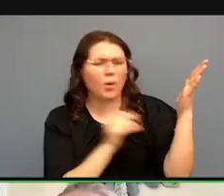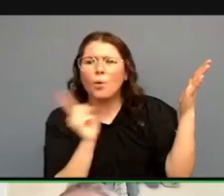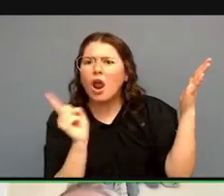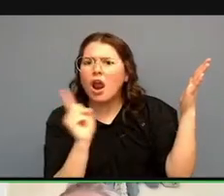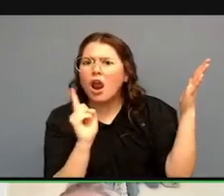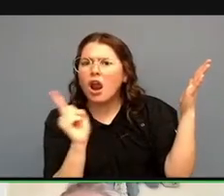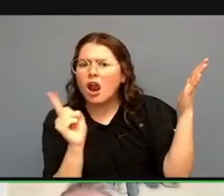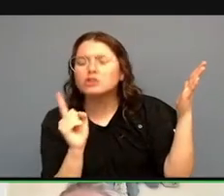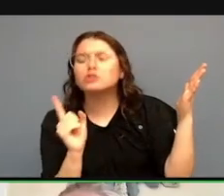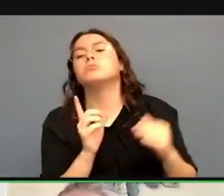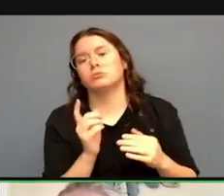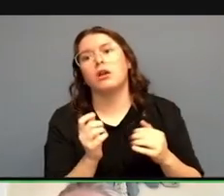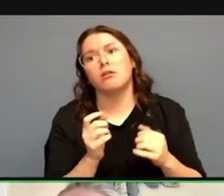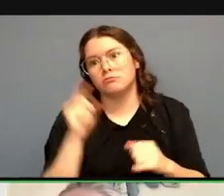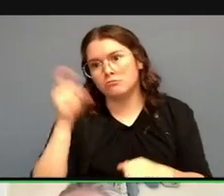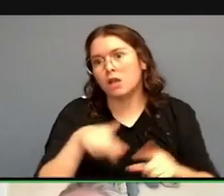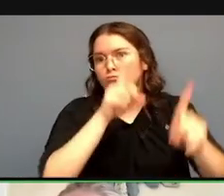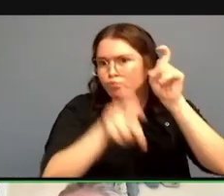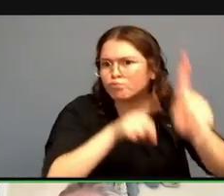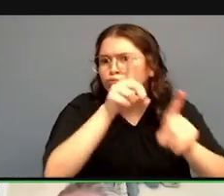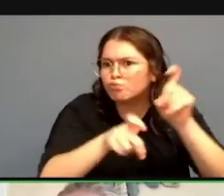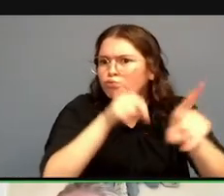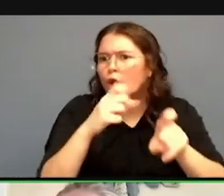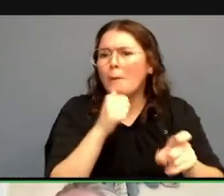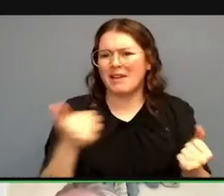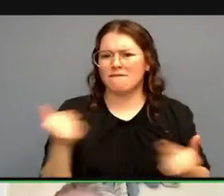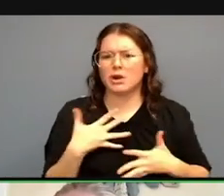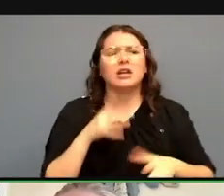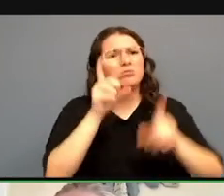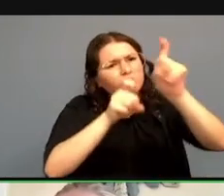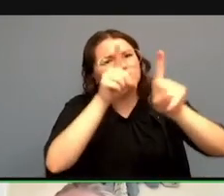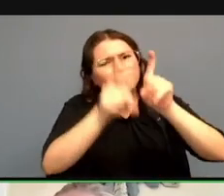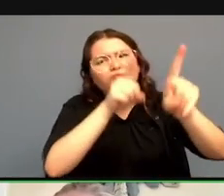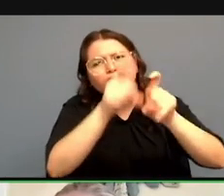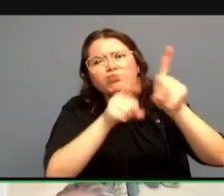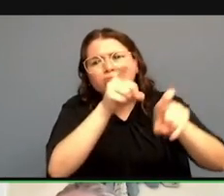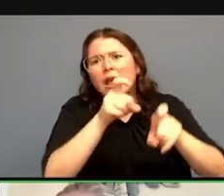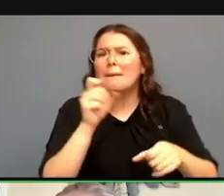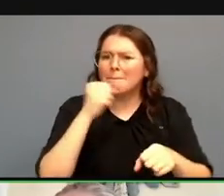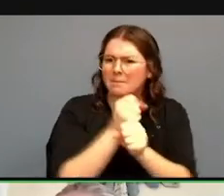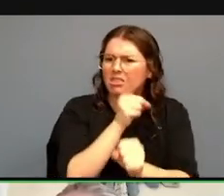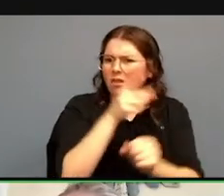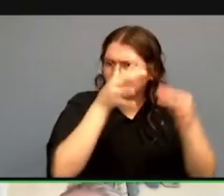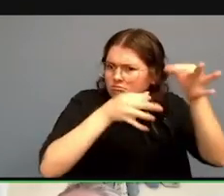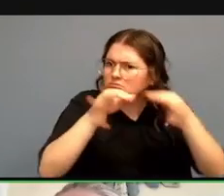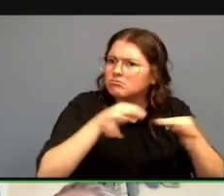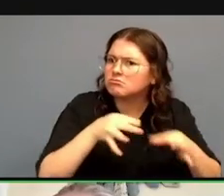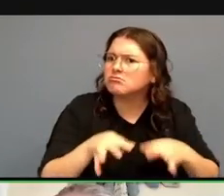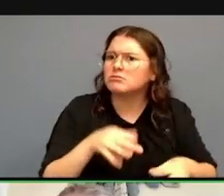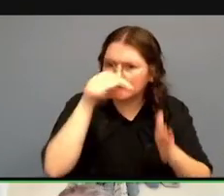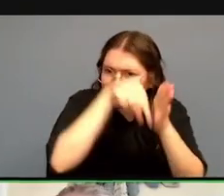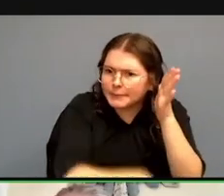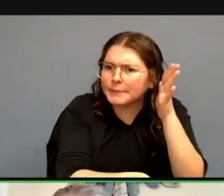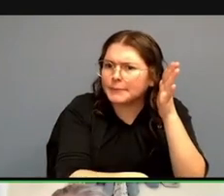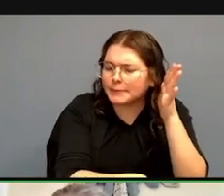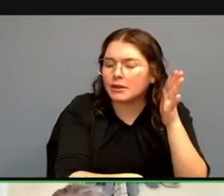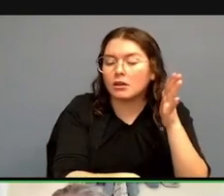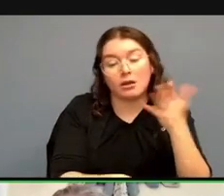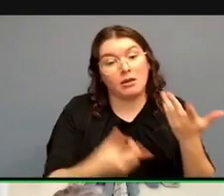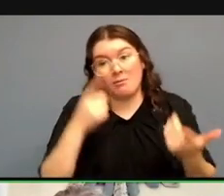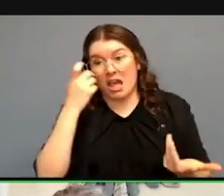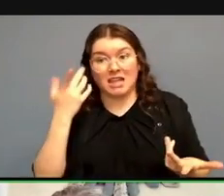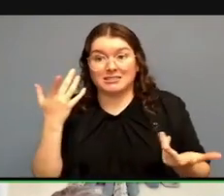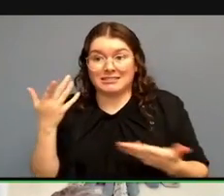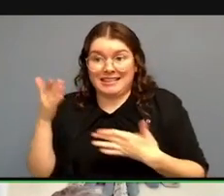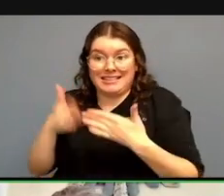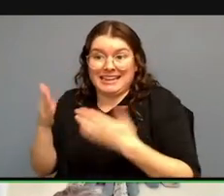make sure you're asking those questions. Don't be afraid to ask for people to explain things to you in detail, because at the end of the day,